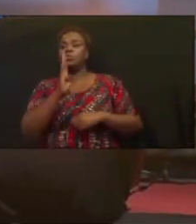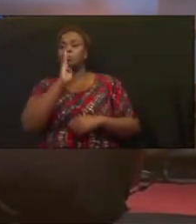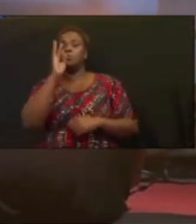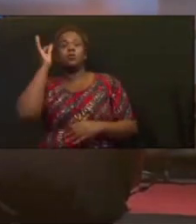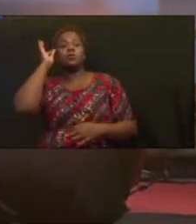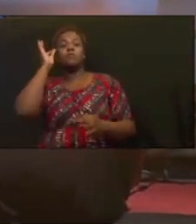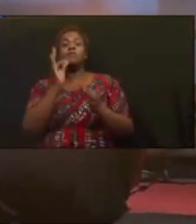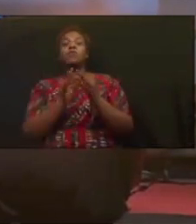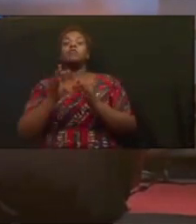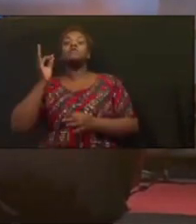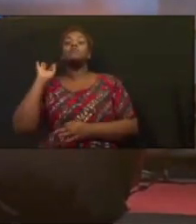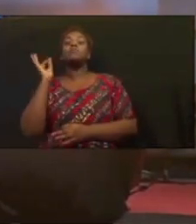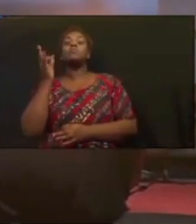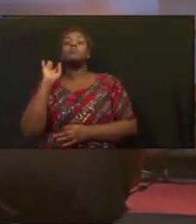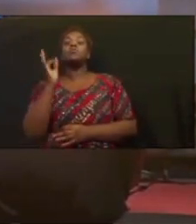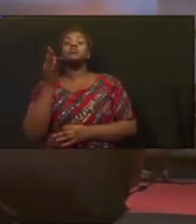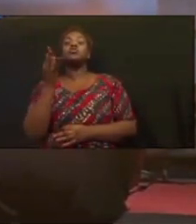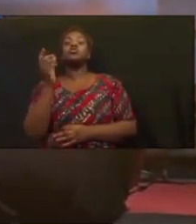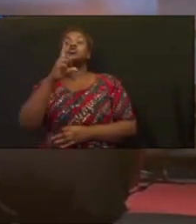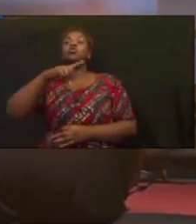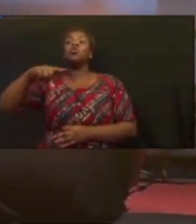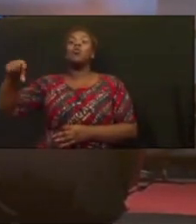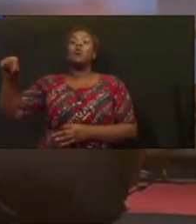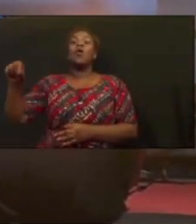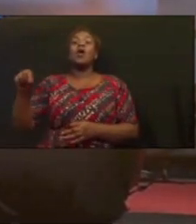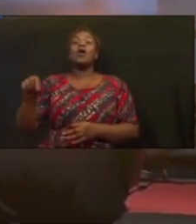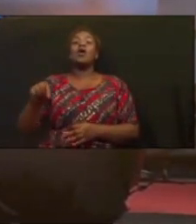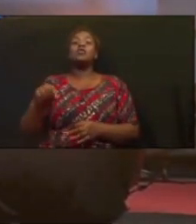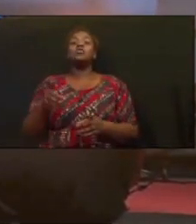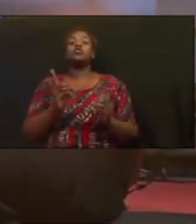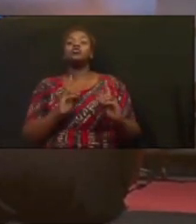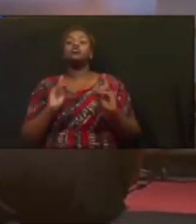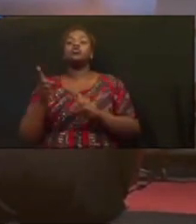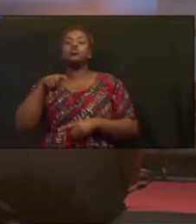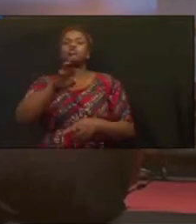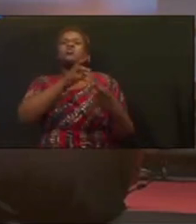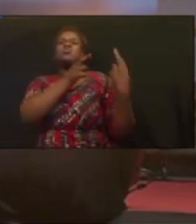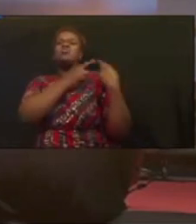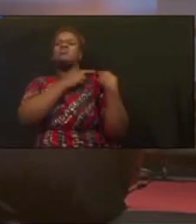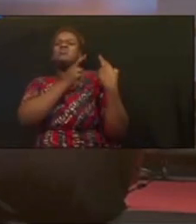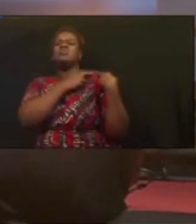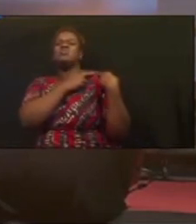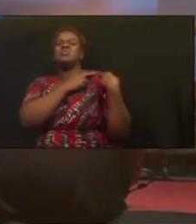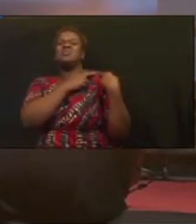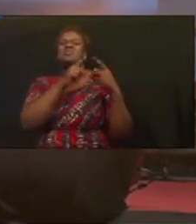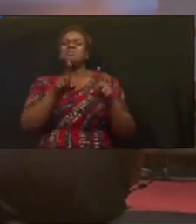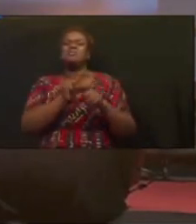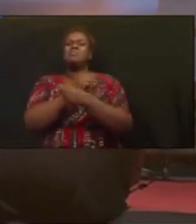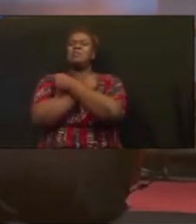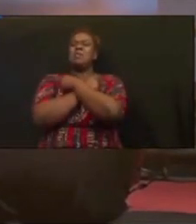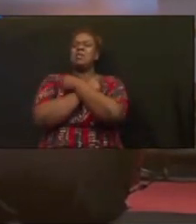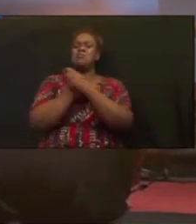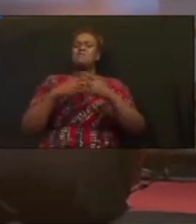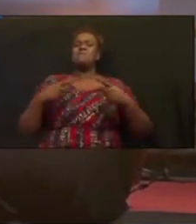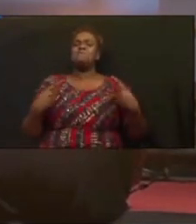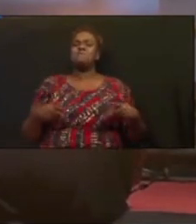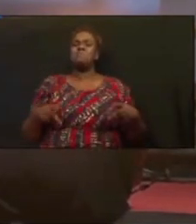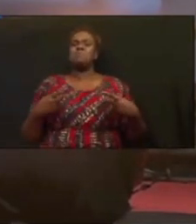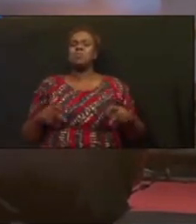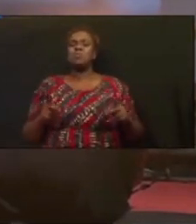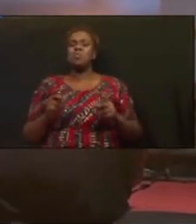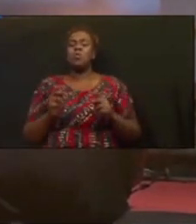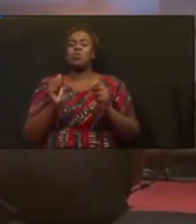preachers. Go and do your assignment. Serve God's people with integrity. Stop playing